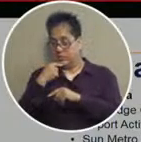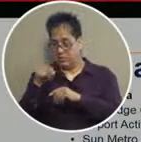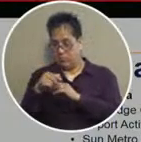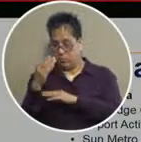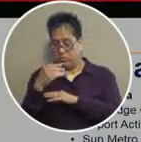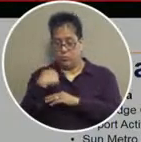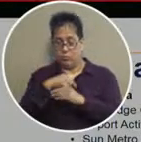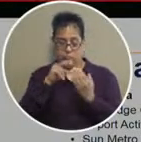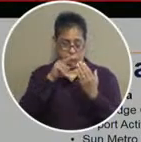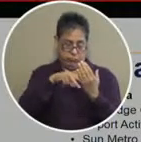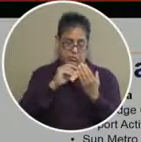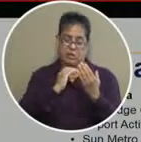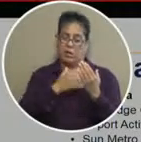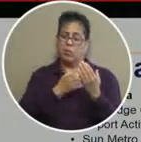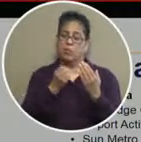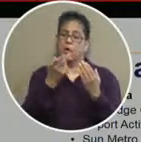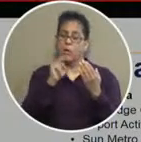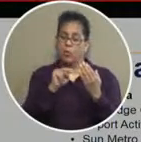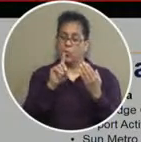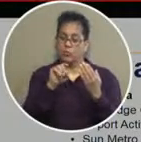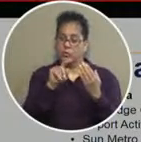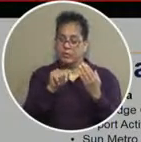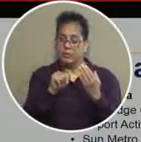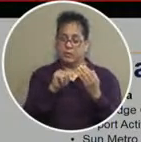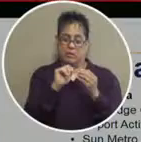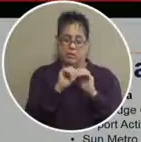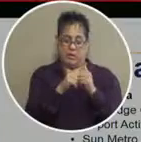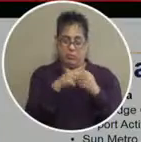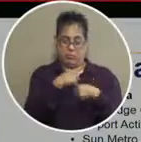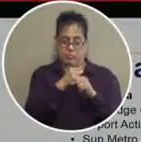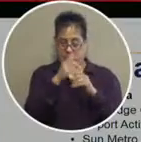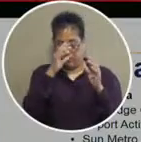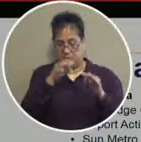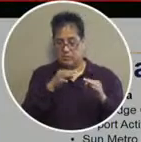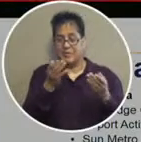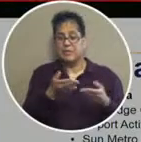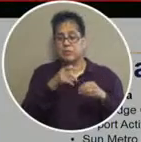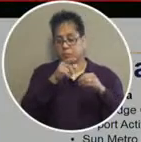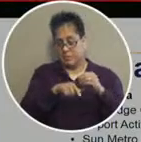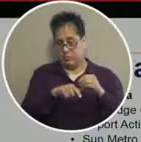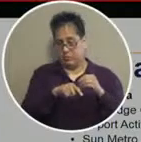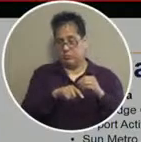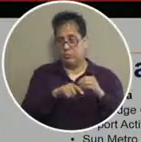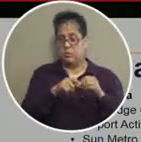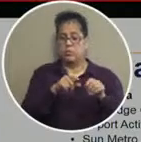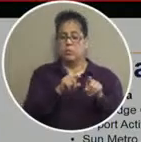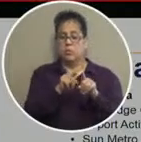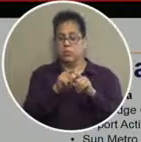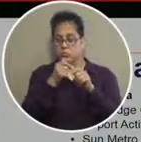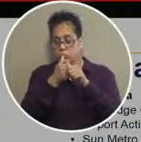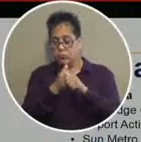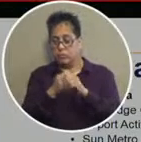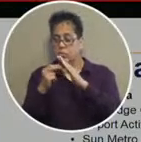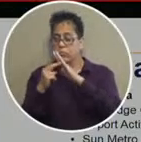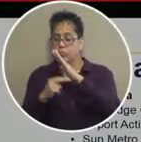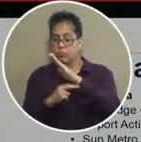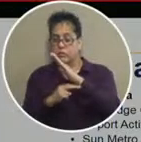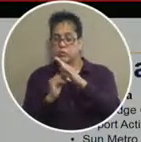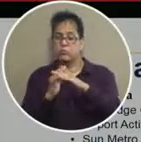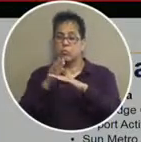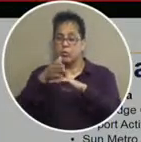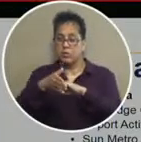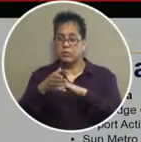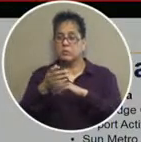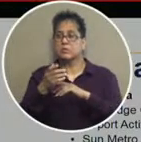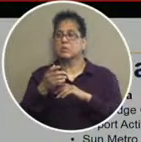our own data to see how we can adjust our operations and make decisions locally here in El Paso. We're tracking also bridge crossings, airport activities,